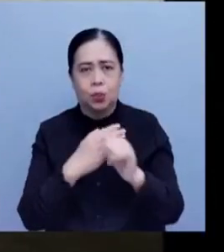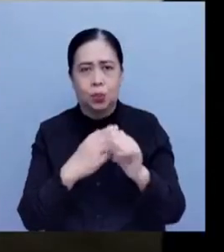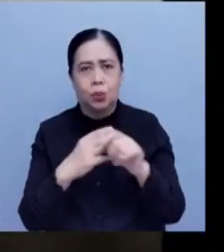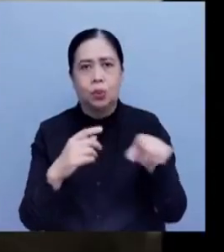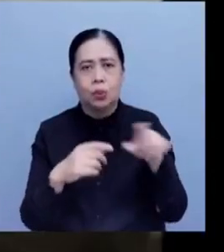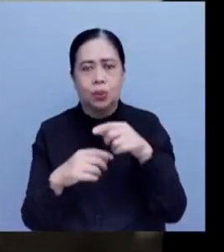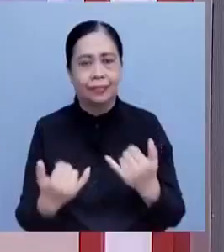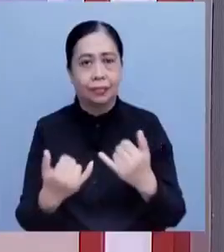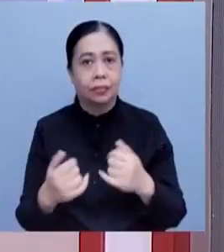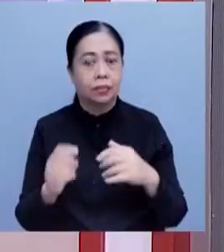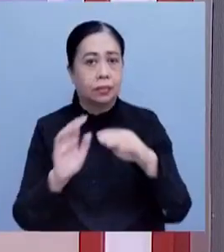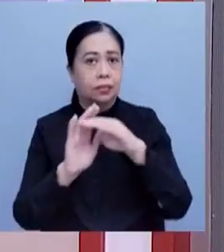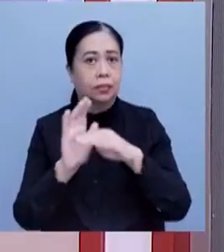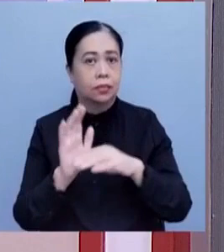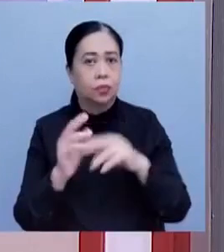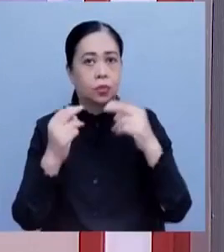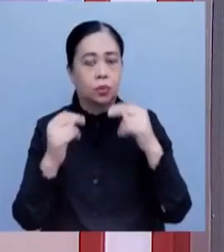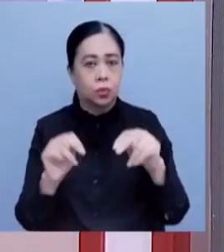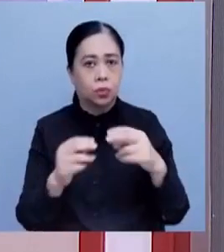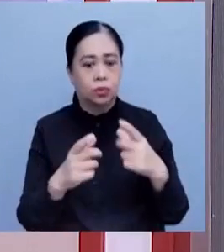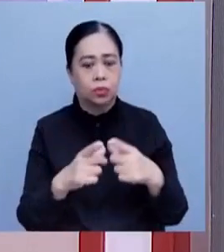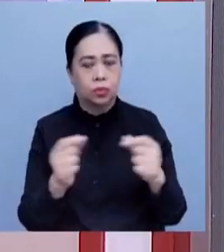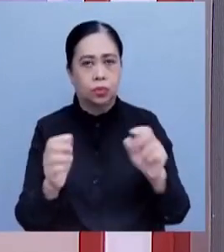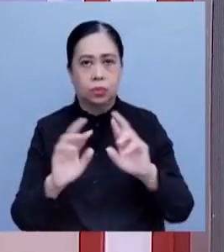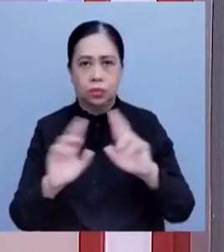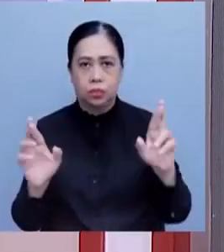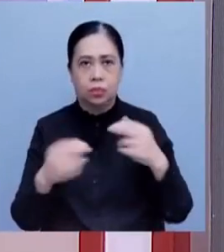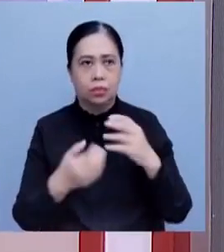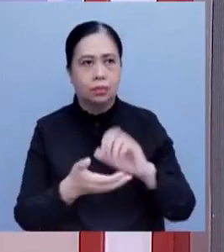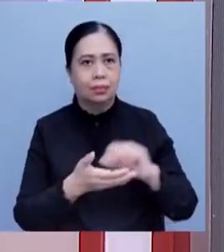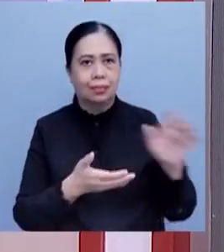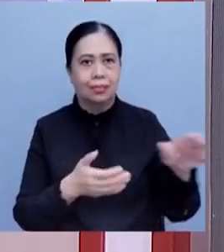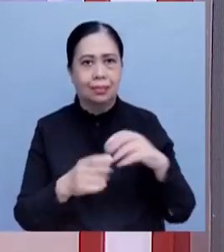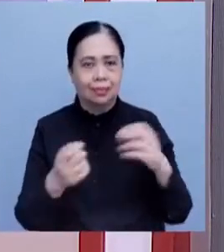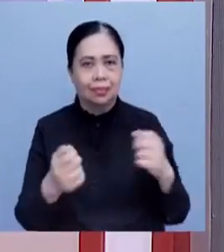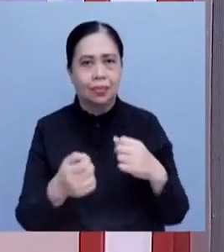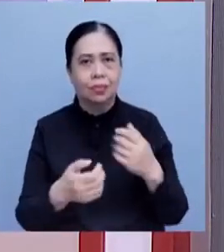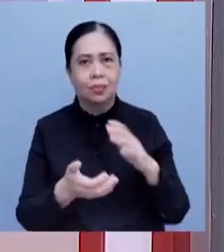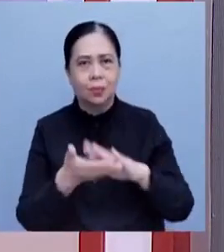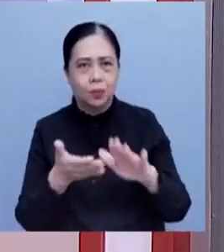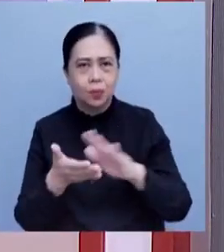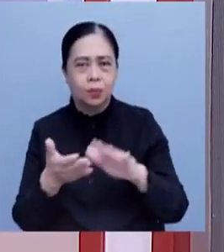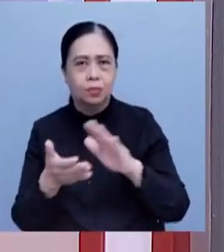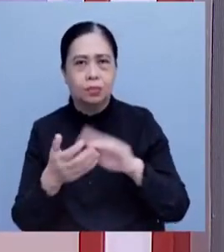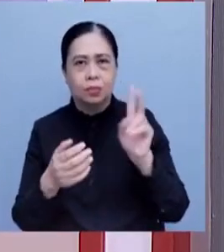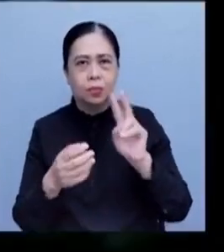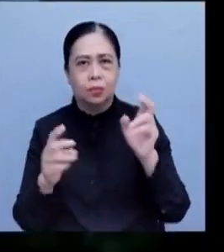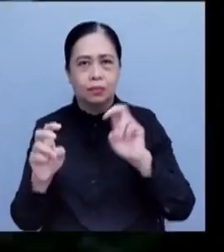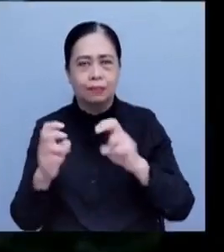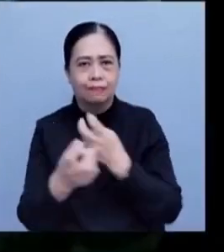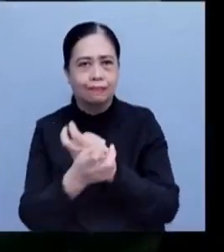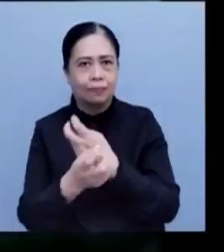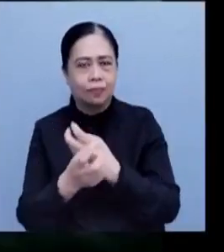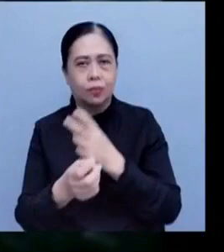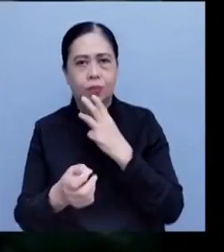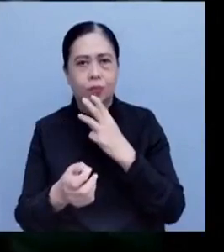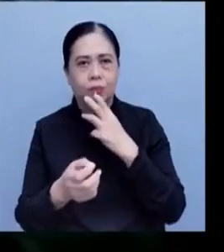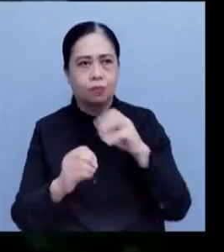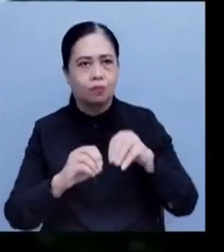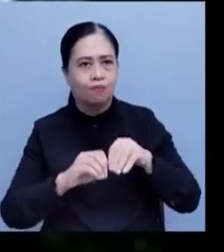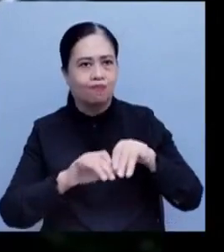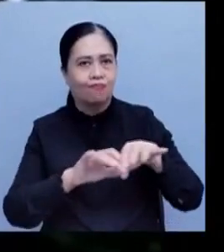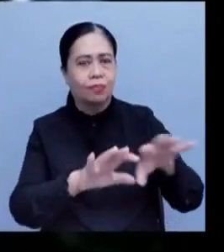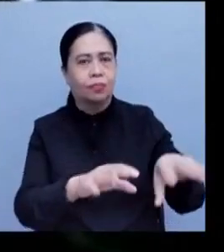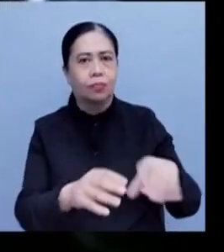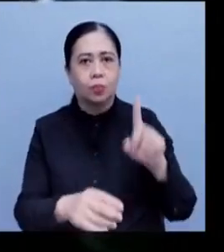health. Is Japan set to begin disposing treated nuclear water into the Pacific Ocean today? Japan will release over